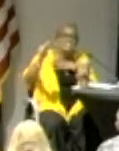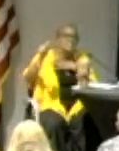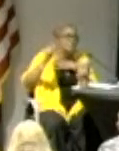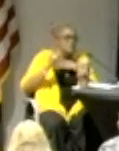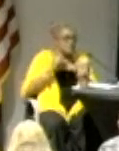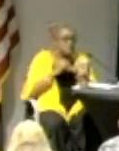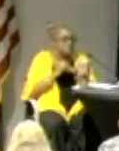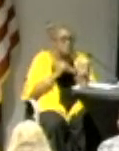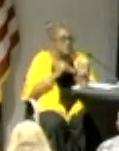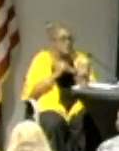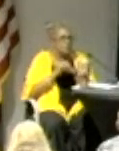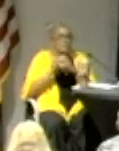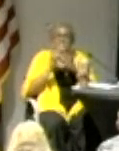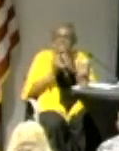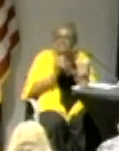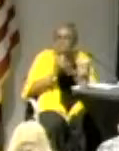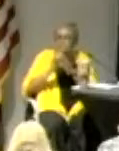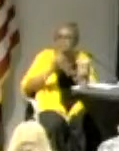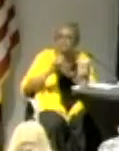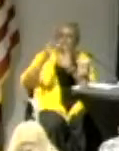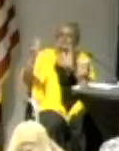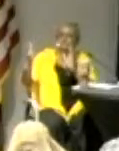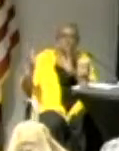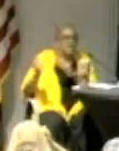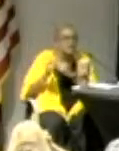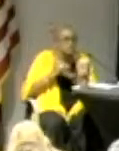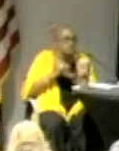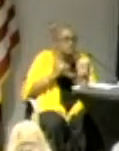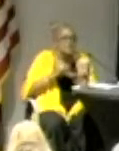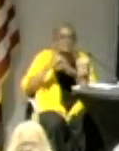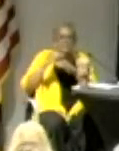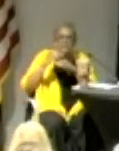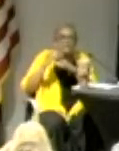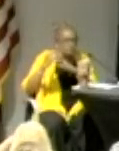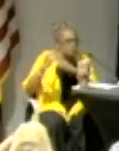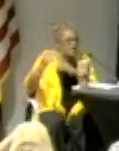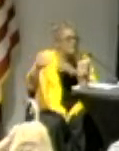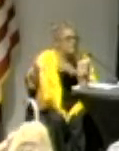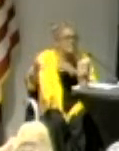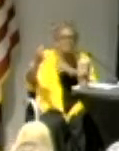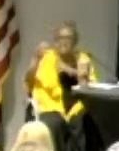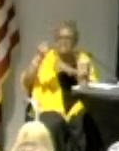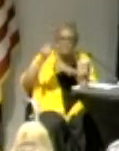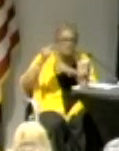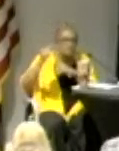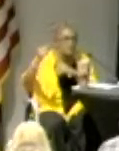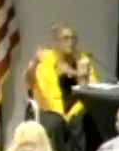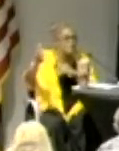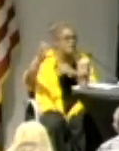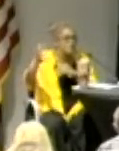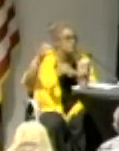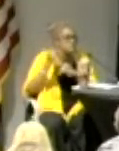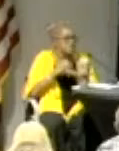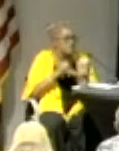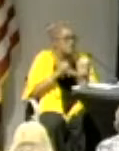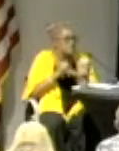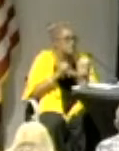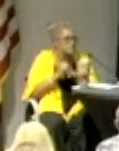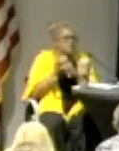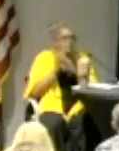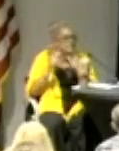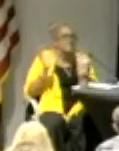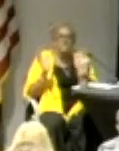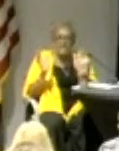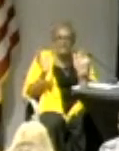and I celebrate them. We need them to produce new scholarship, to drive innovation, to go out and make new